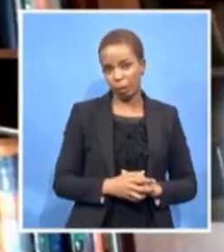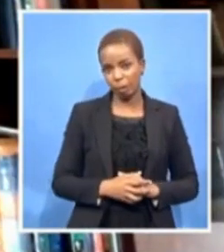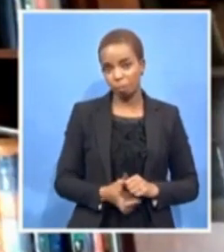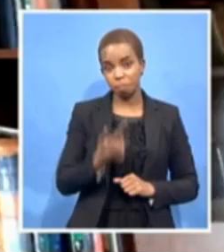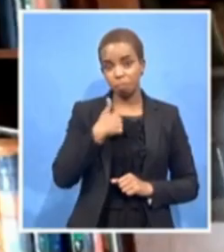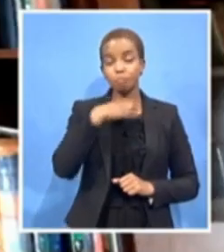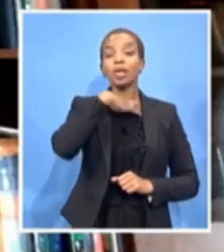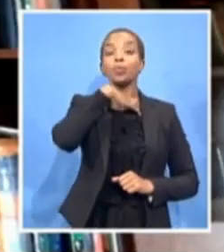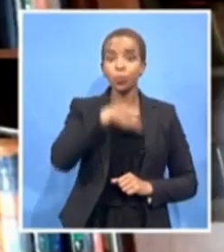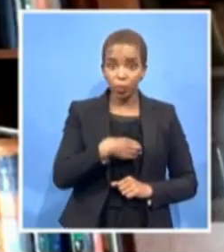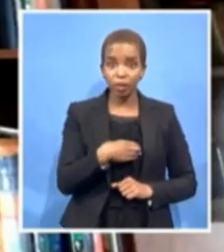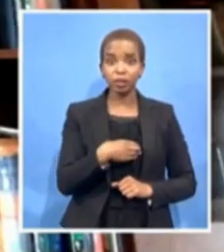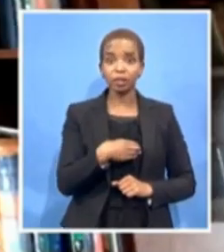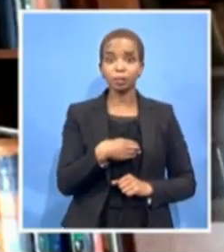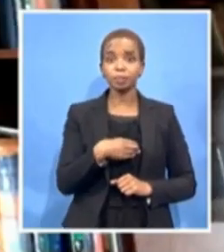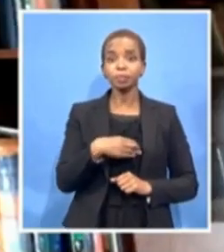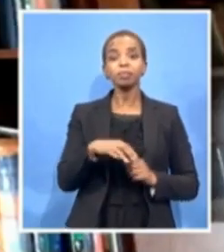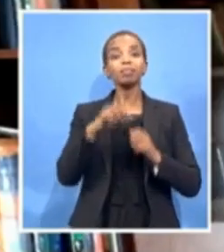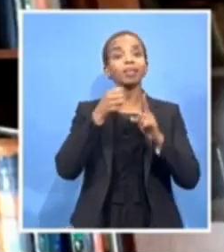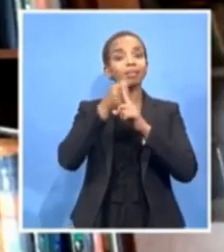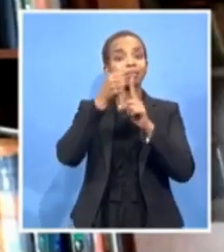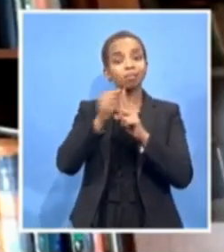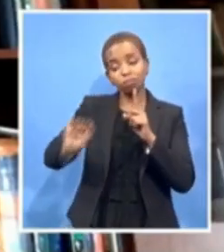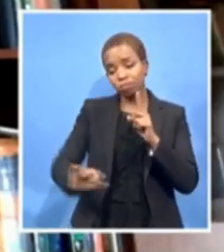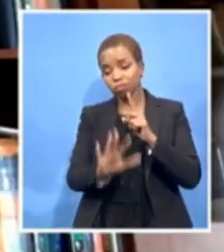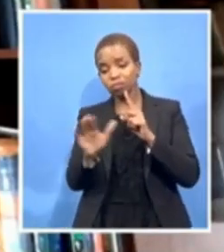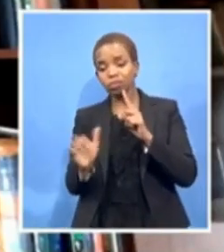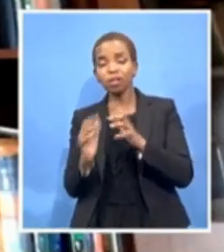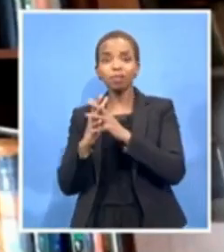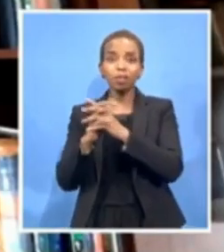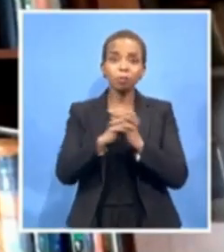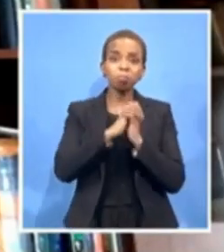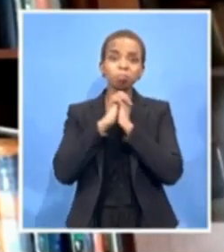mean that from today henceforth,